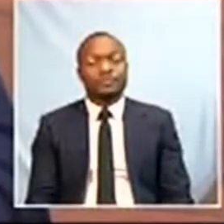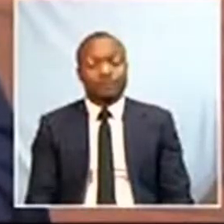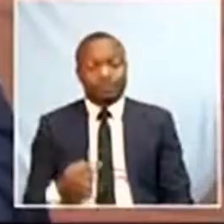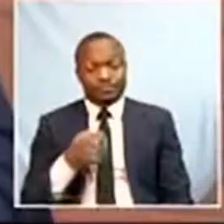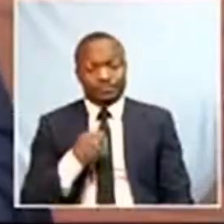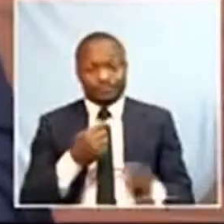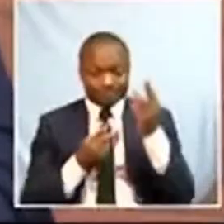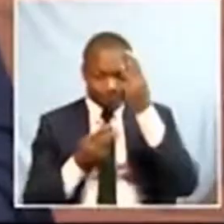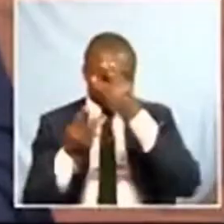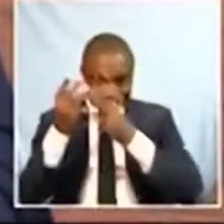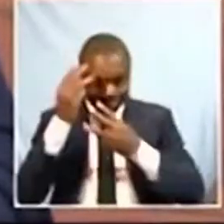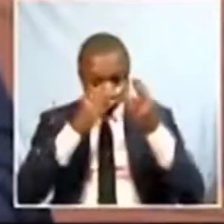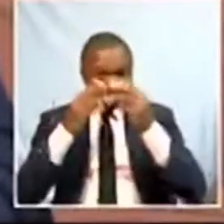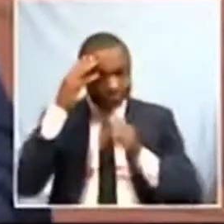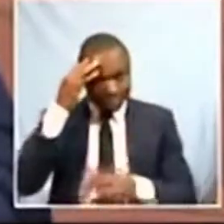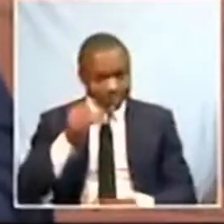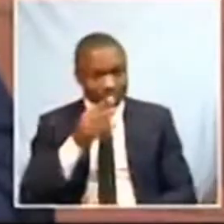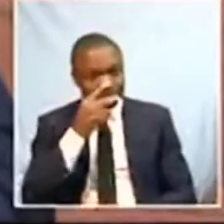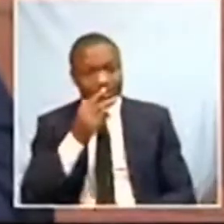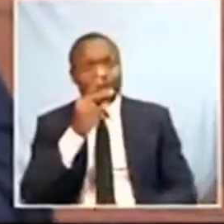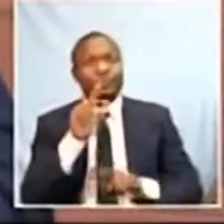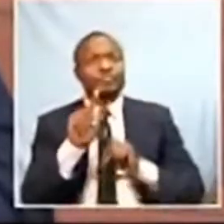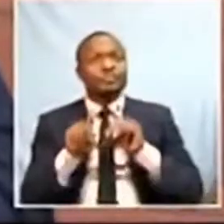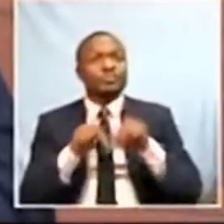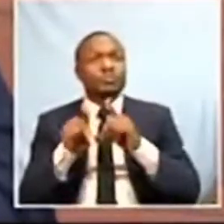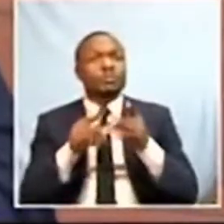concerned because we have seen some people here,